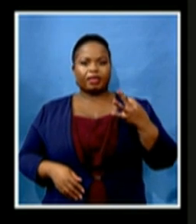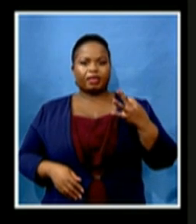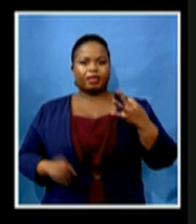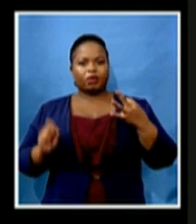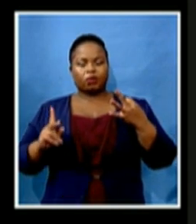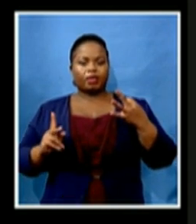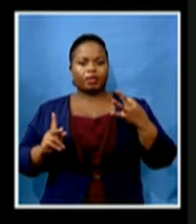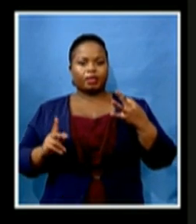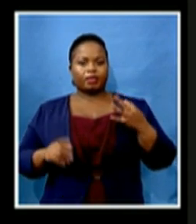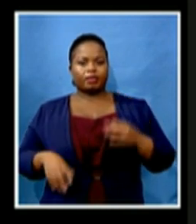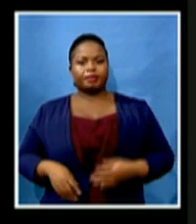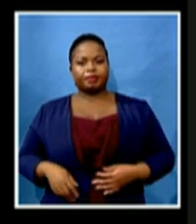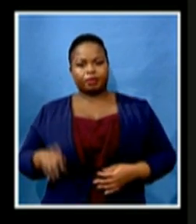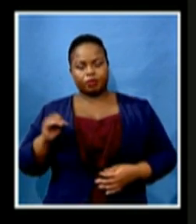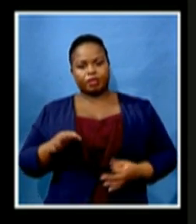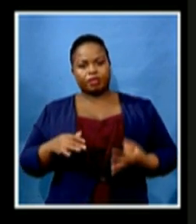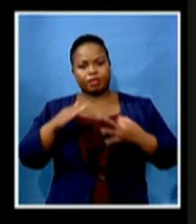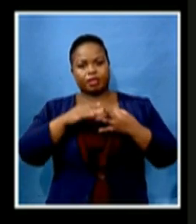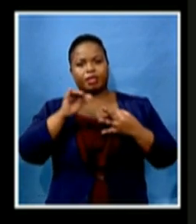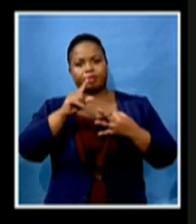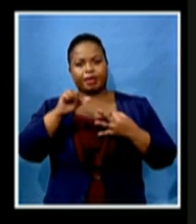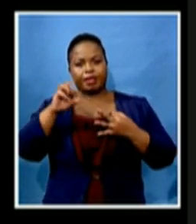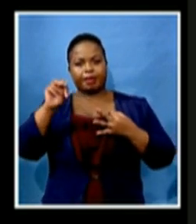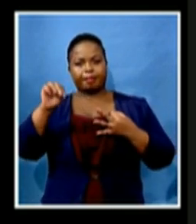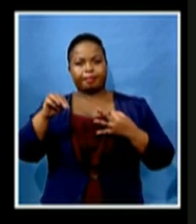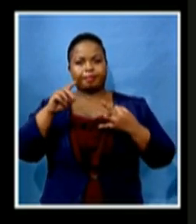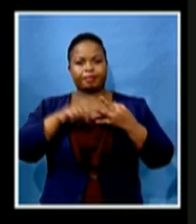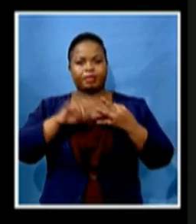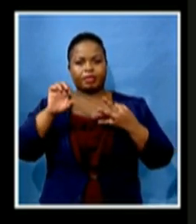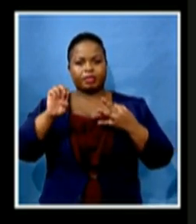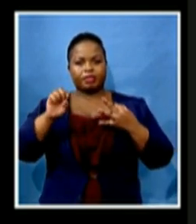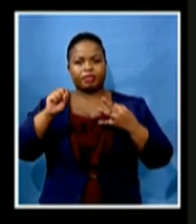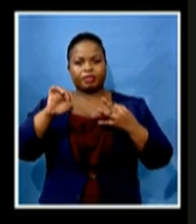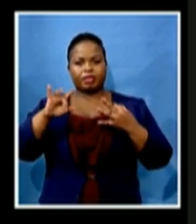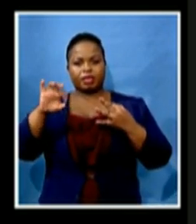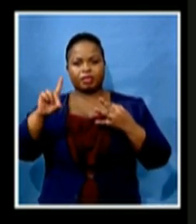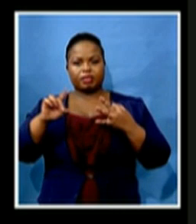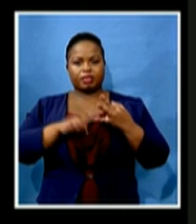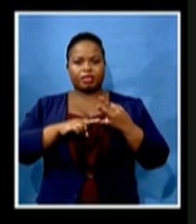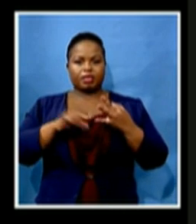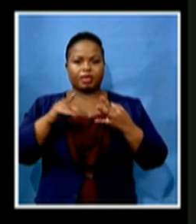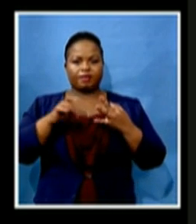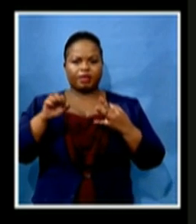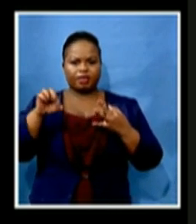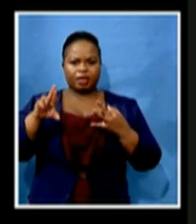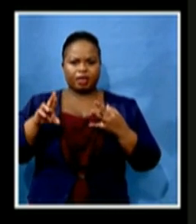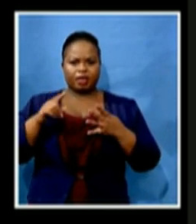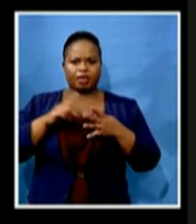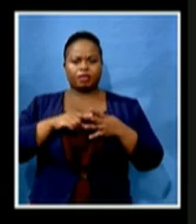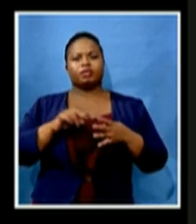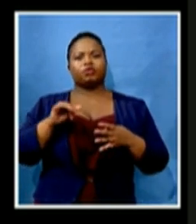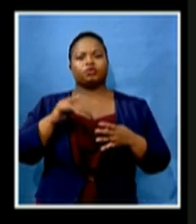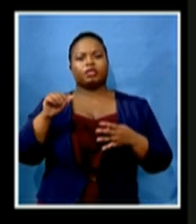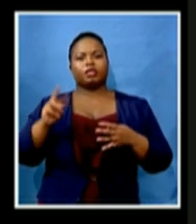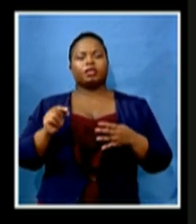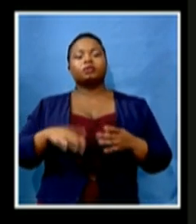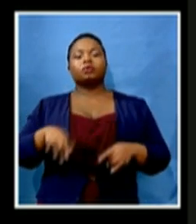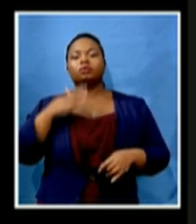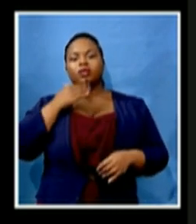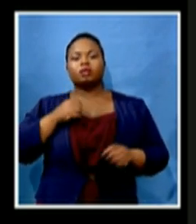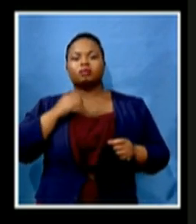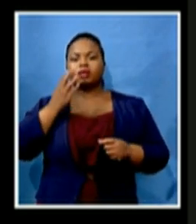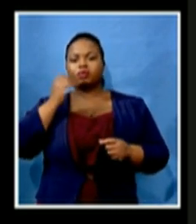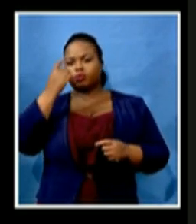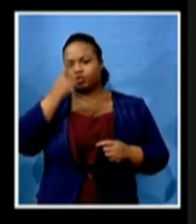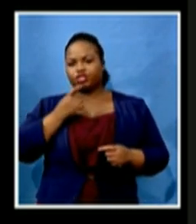Sidat, Dr. A. Gavita, and Eugene. You can please go ahead and ask your questions. Once you have, please lower your hand so we know that you